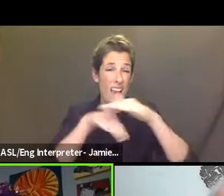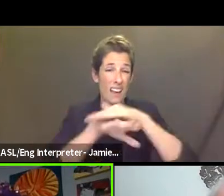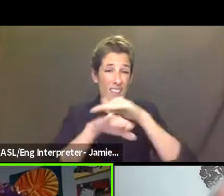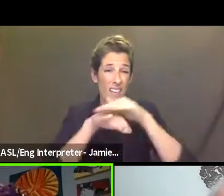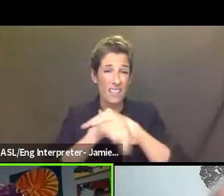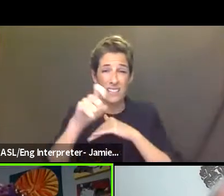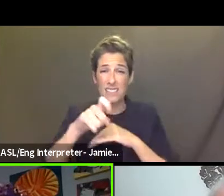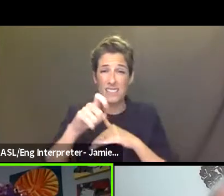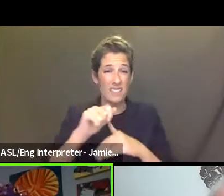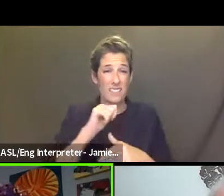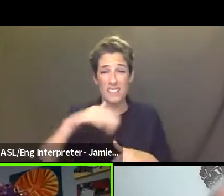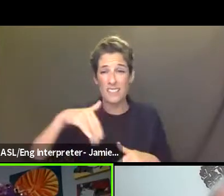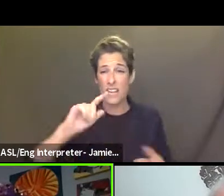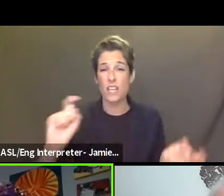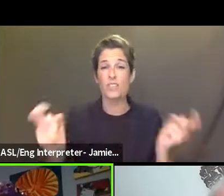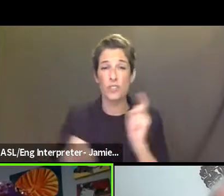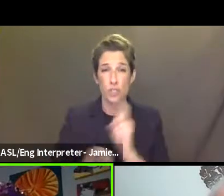difficult.